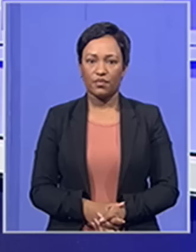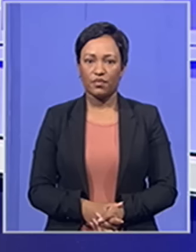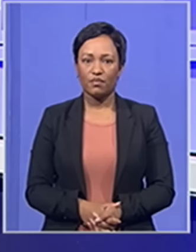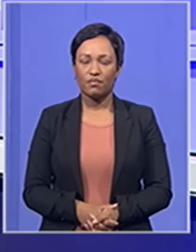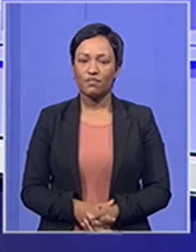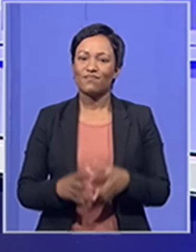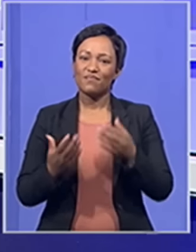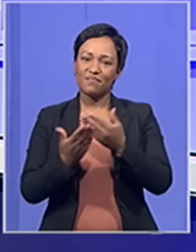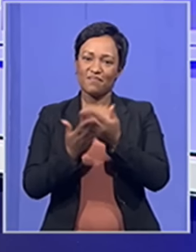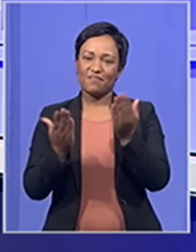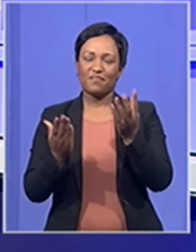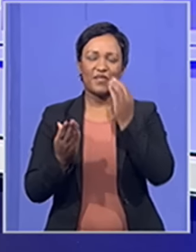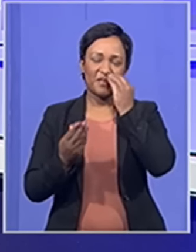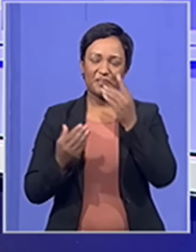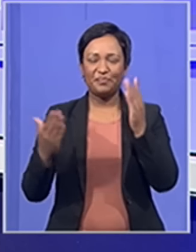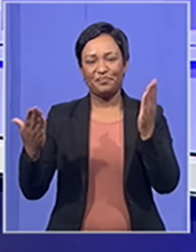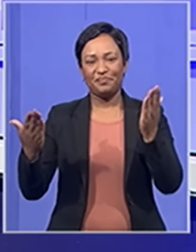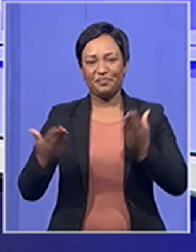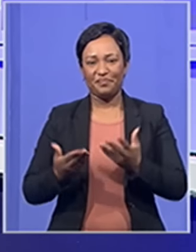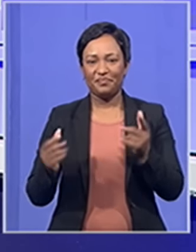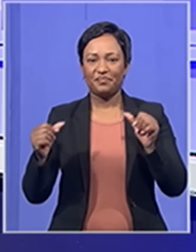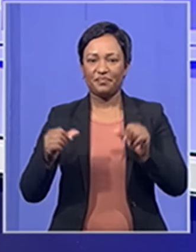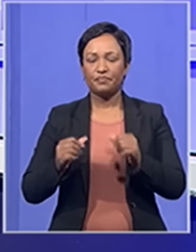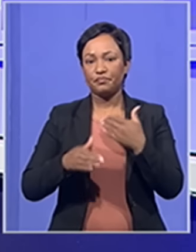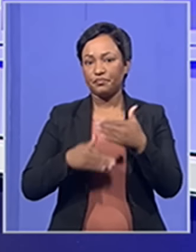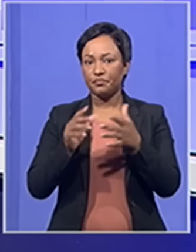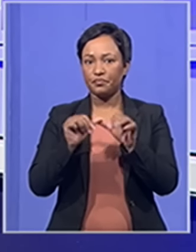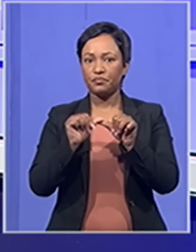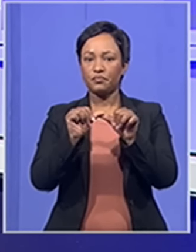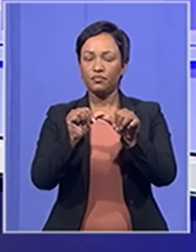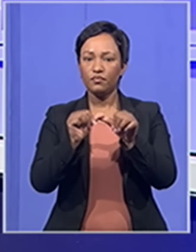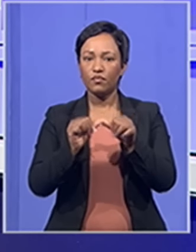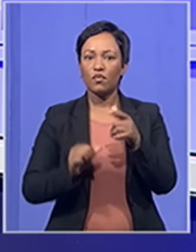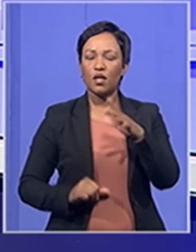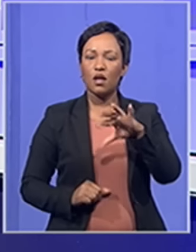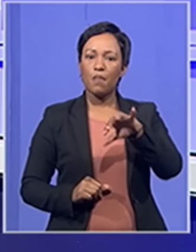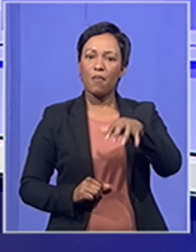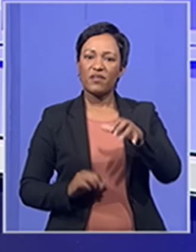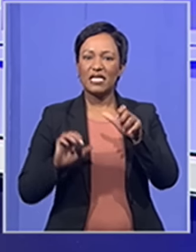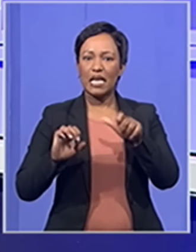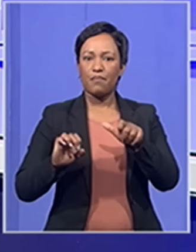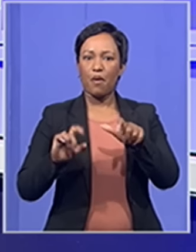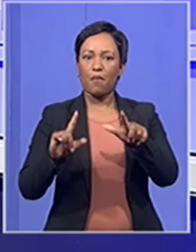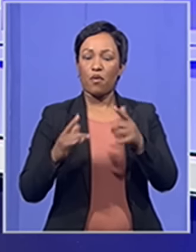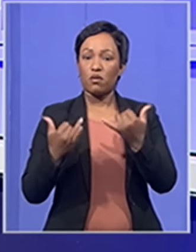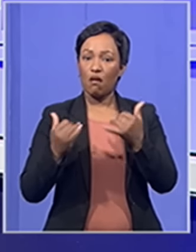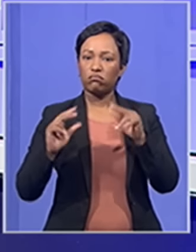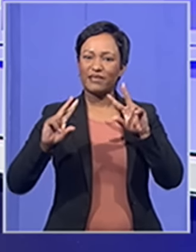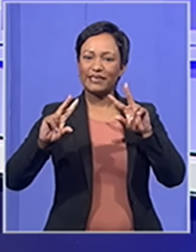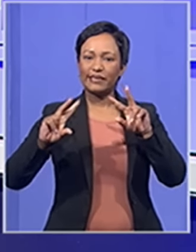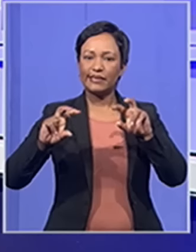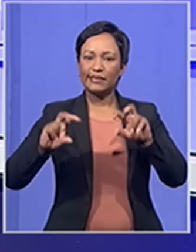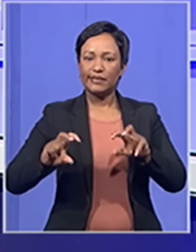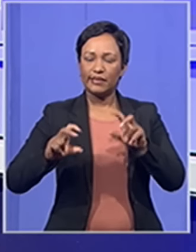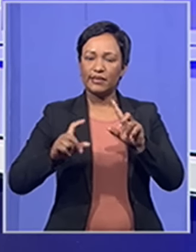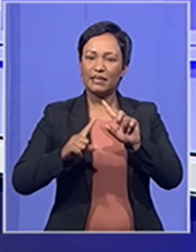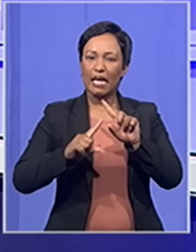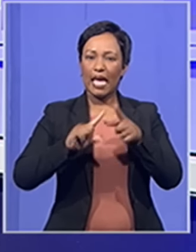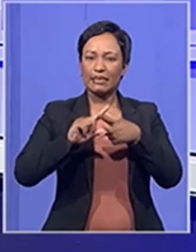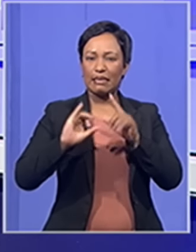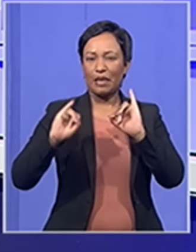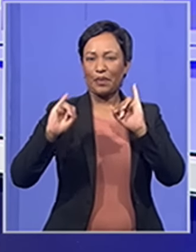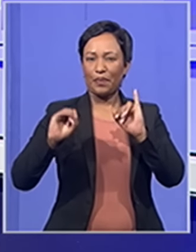Re boe gape re go amogele weso mme re di tsweletse ka gore batlhankedi kwa porofenseng ya Limpopo ba batlisisa kotsi e masisi ya bese mo go